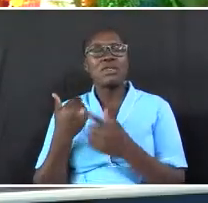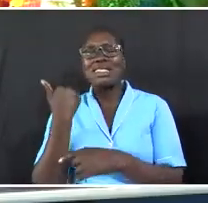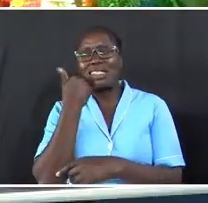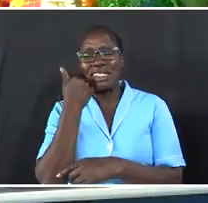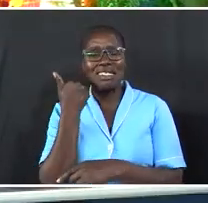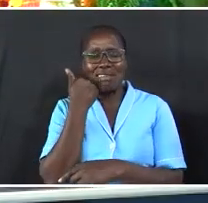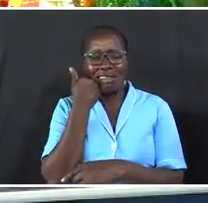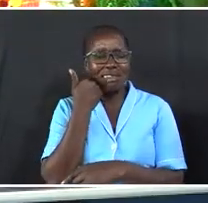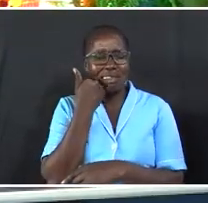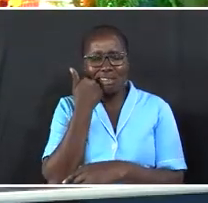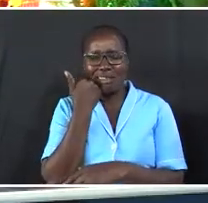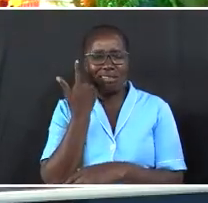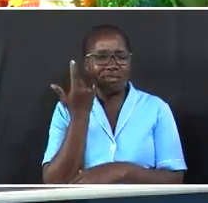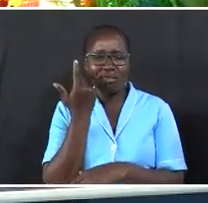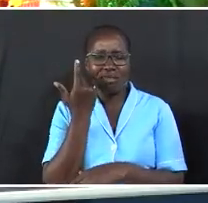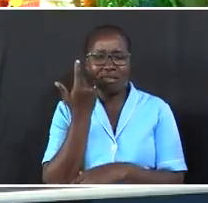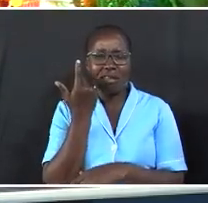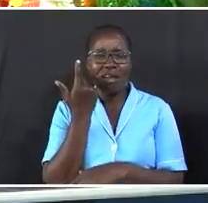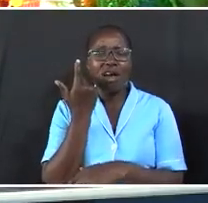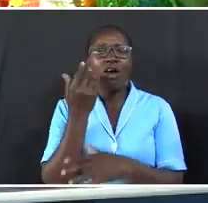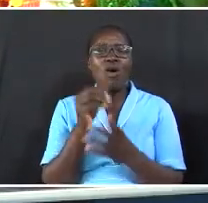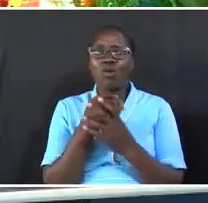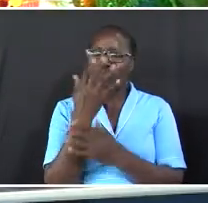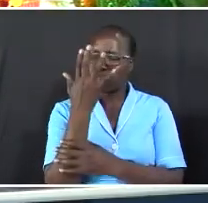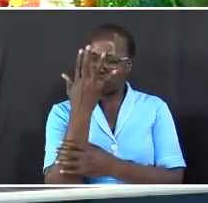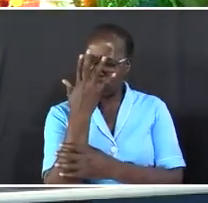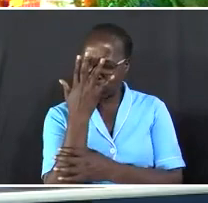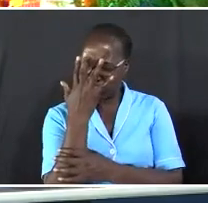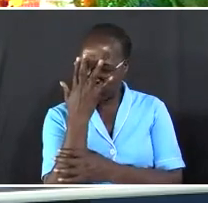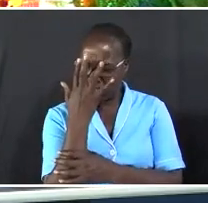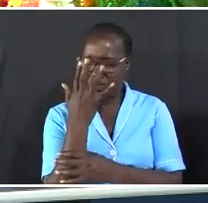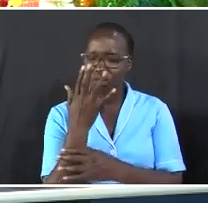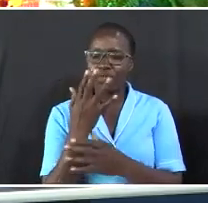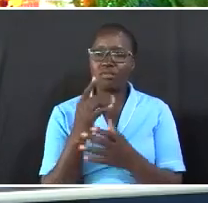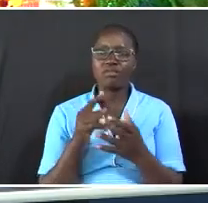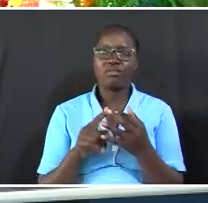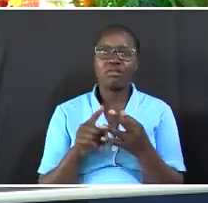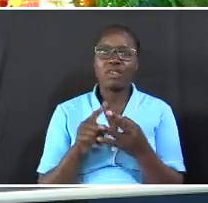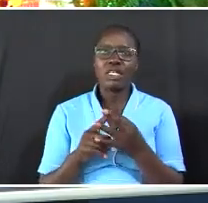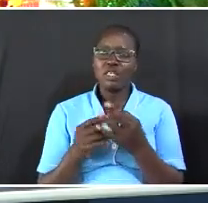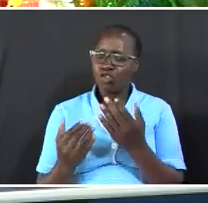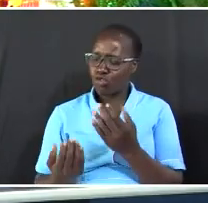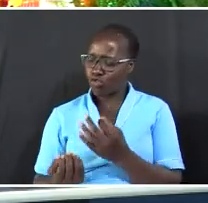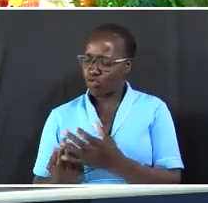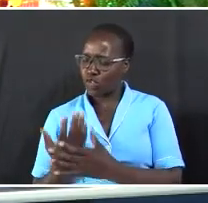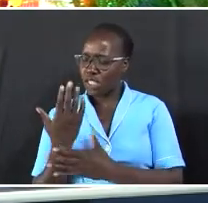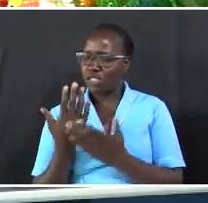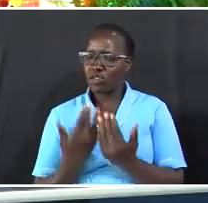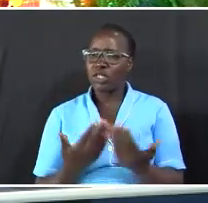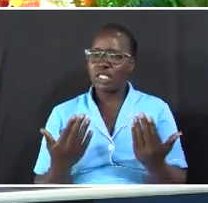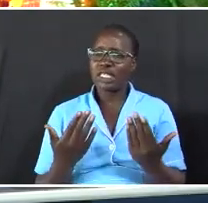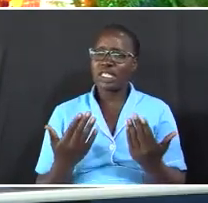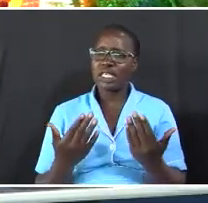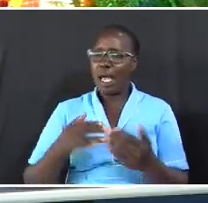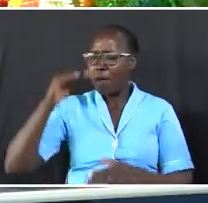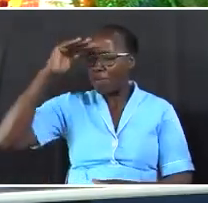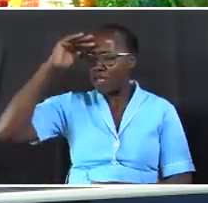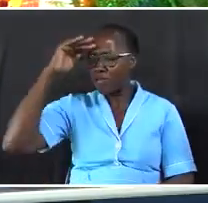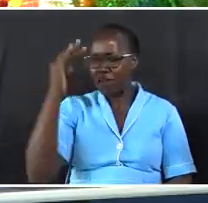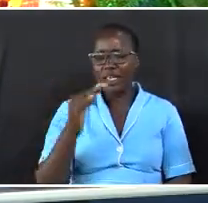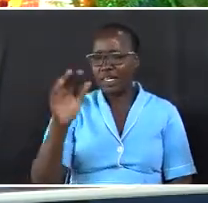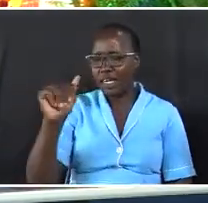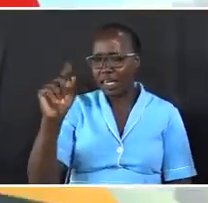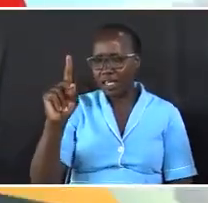sickness. Maybe you are going through shame. Maybe you have raised your children in Pathfinder, in